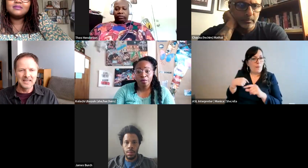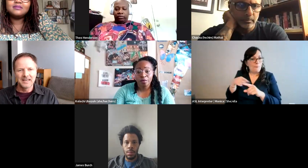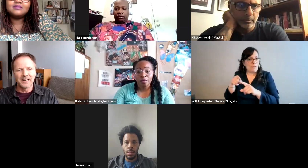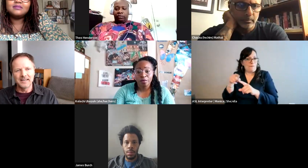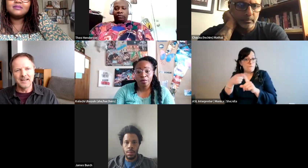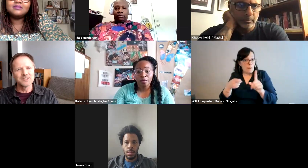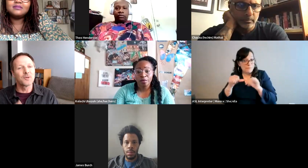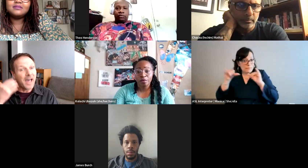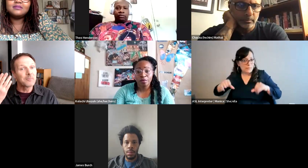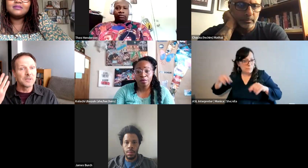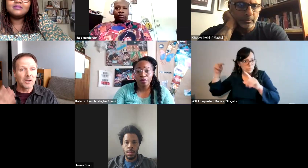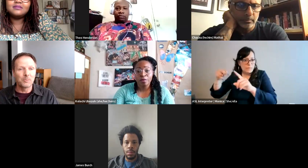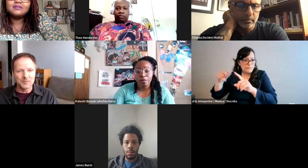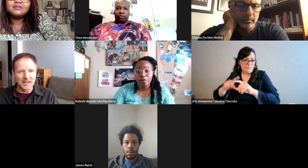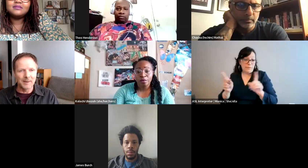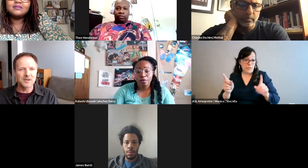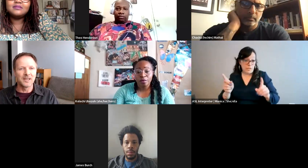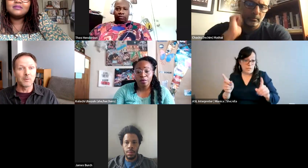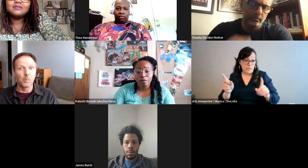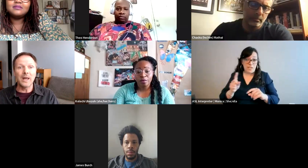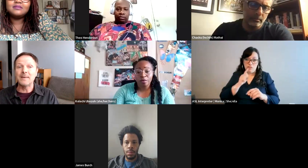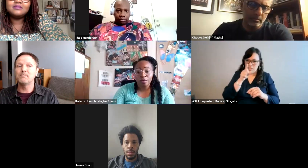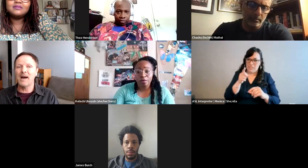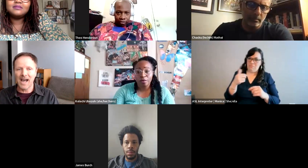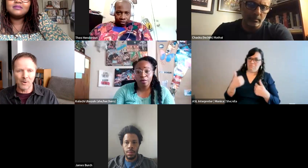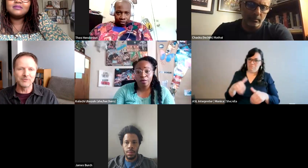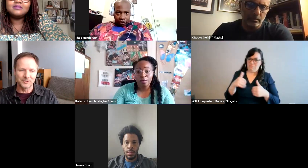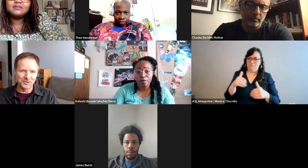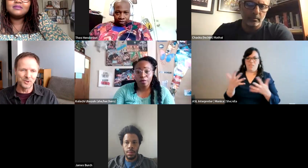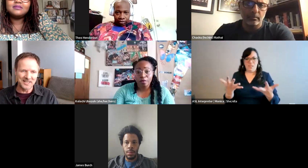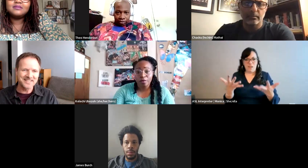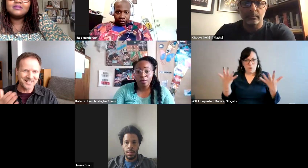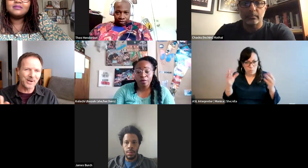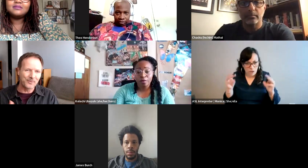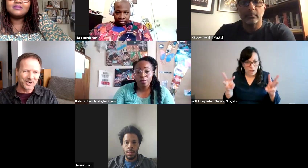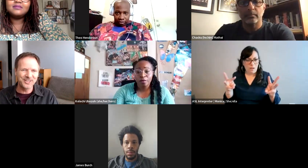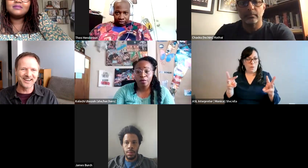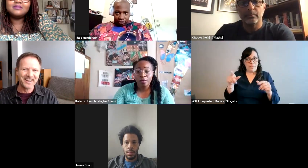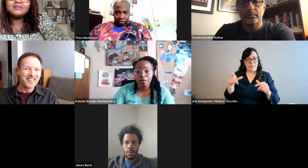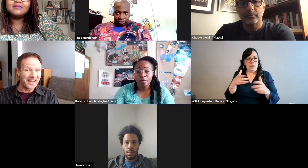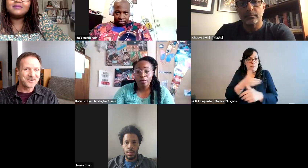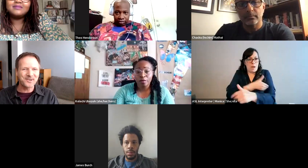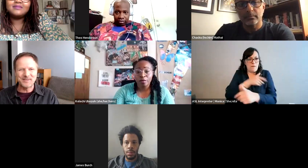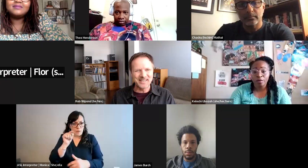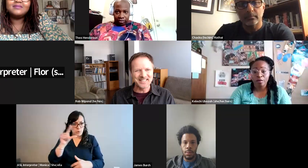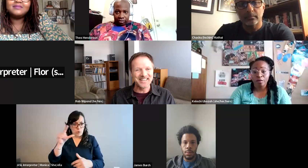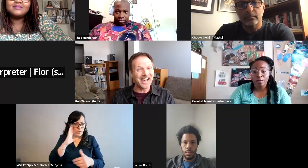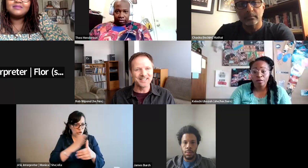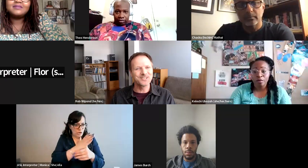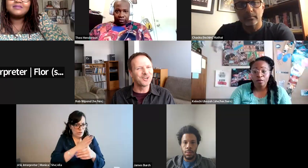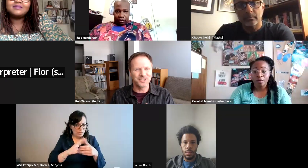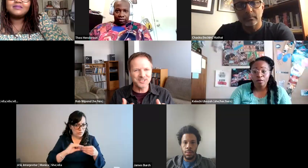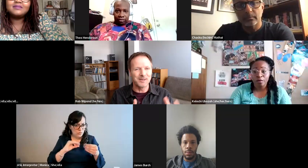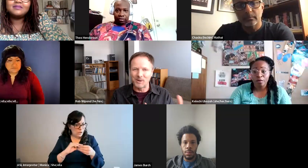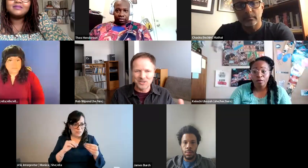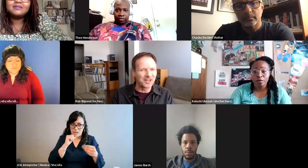really. And so that really opened me up to like what a powerful tool is. That's why I want to share that story, because yeah,